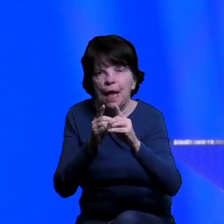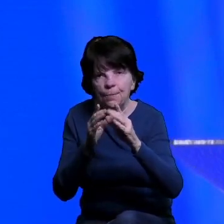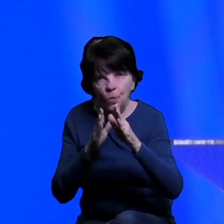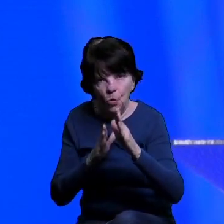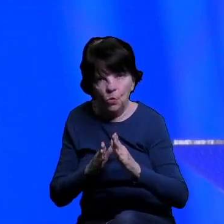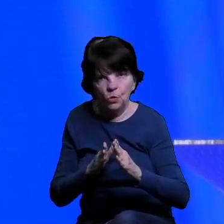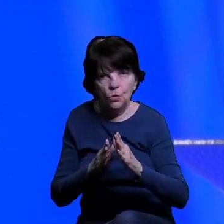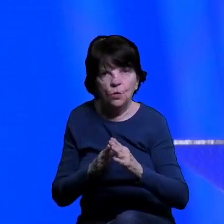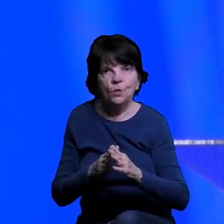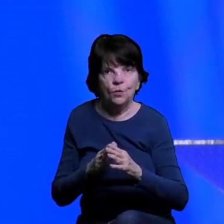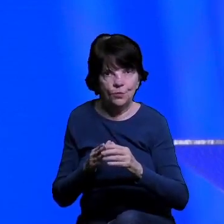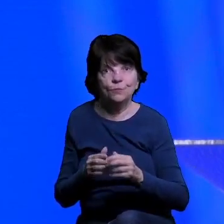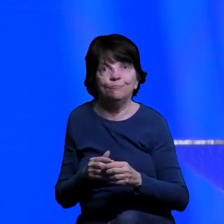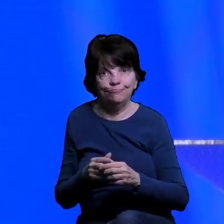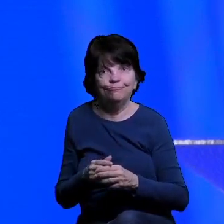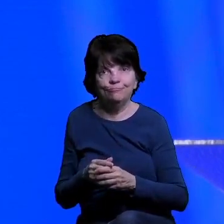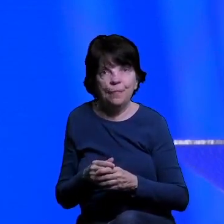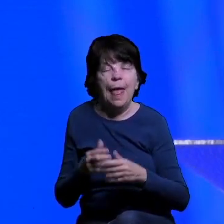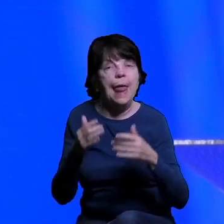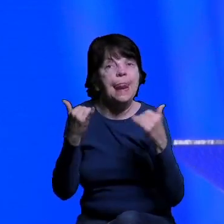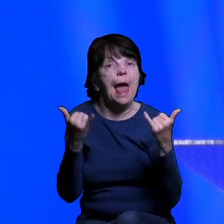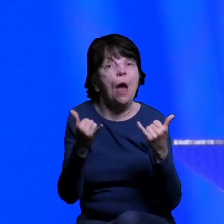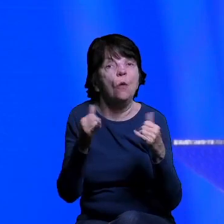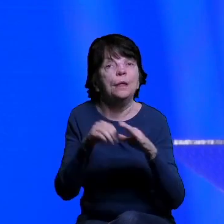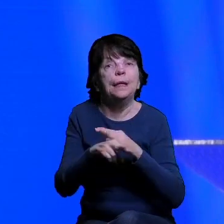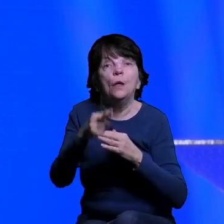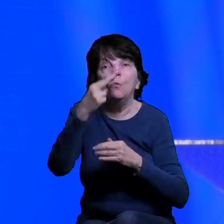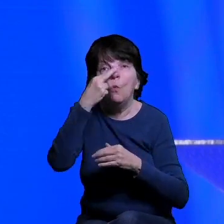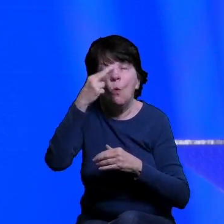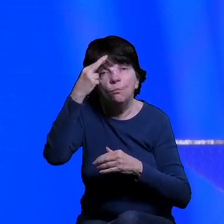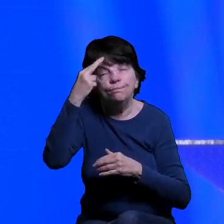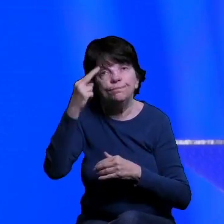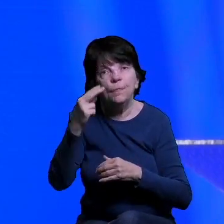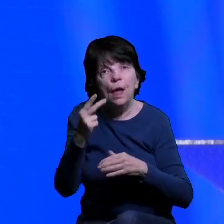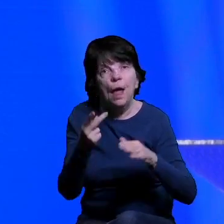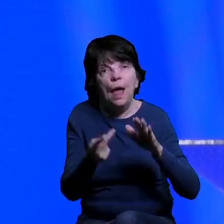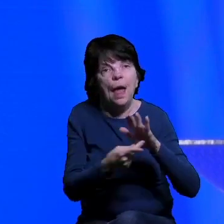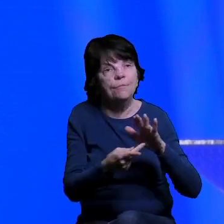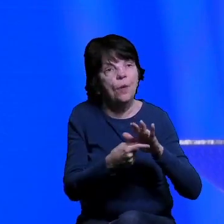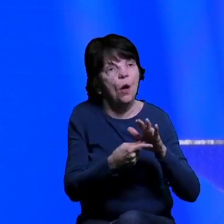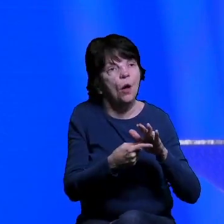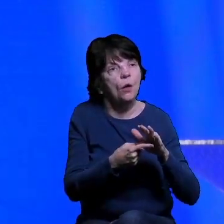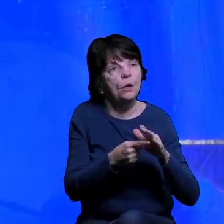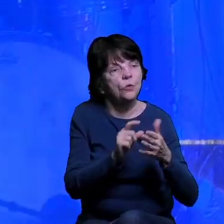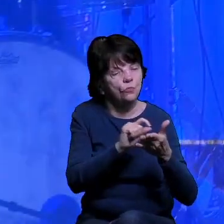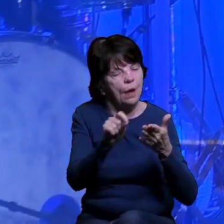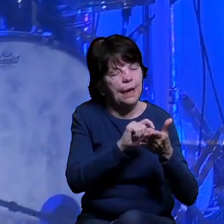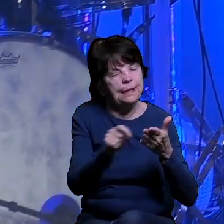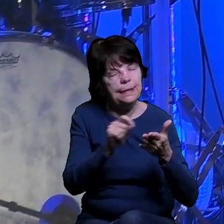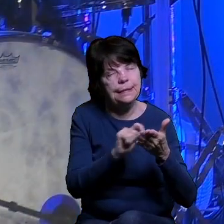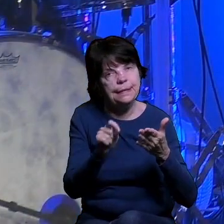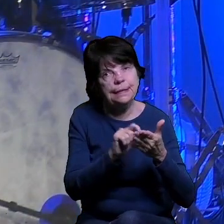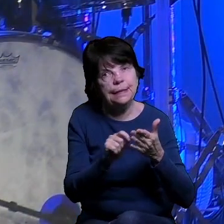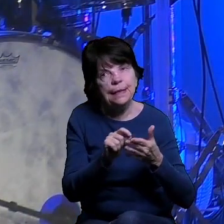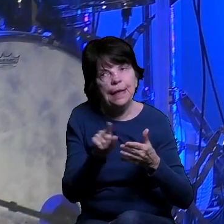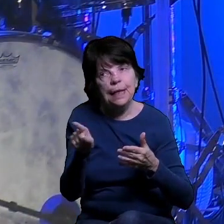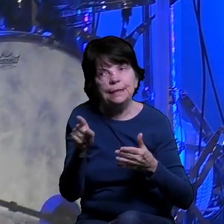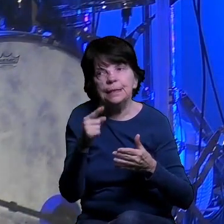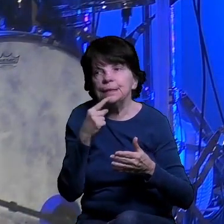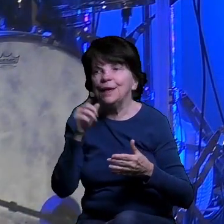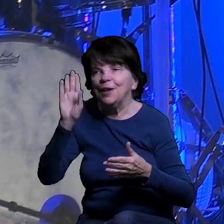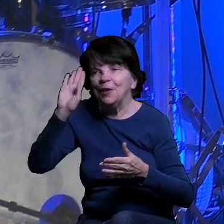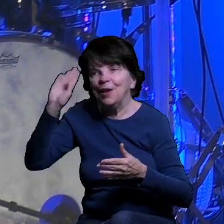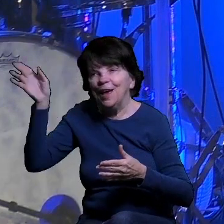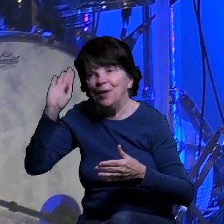lives. Now they're in Rome, and Paul gives greetings to the church that meets in their